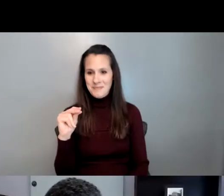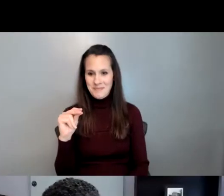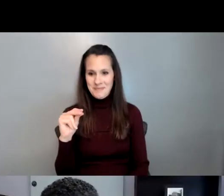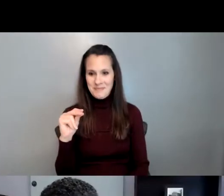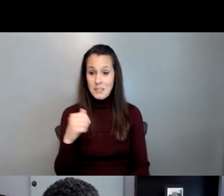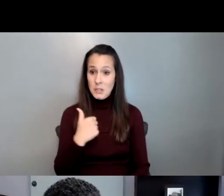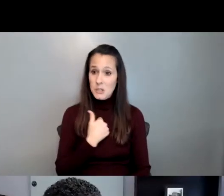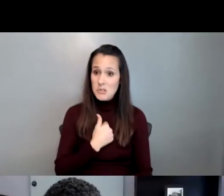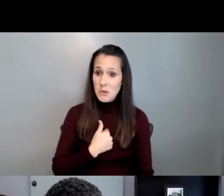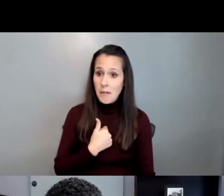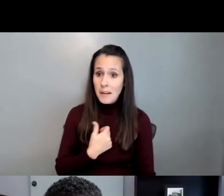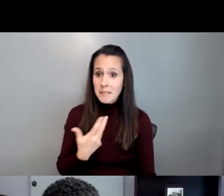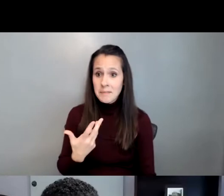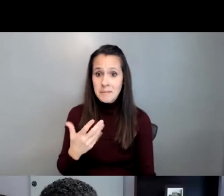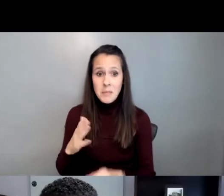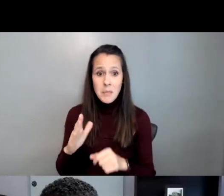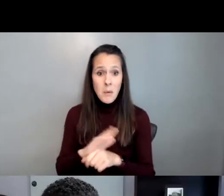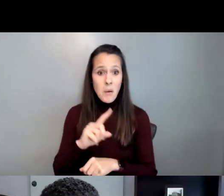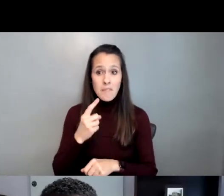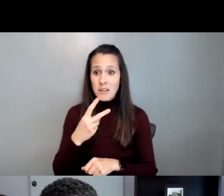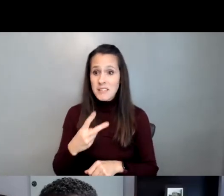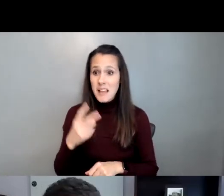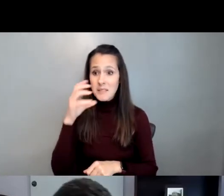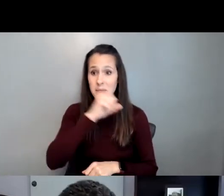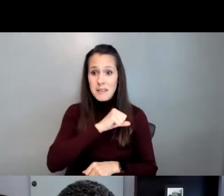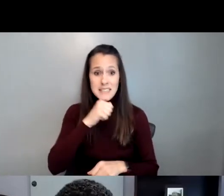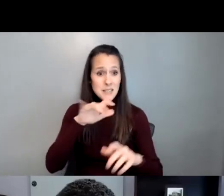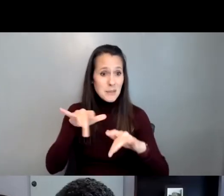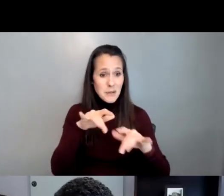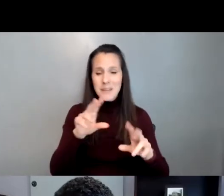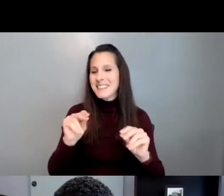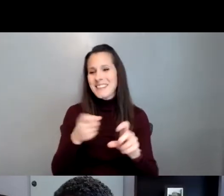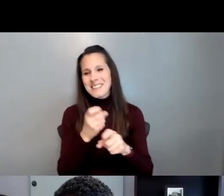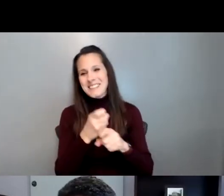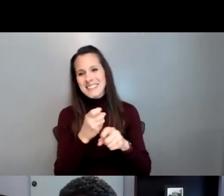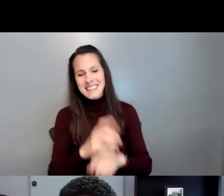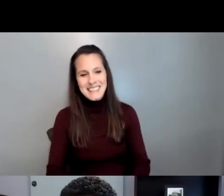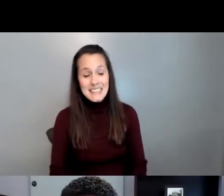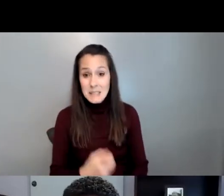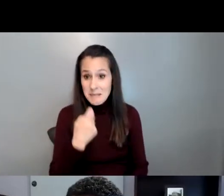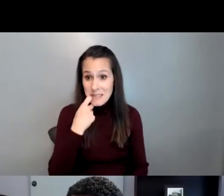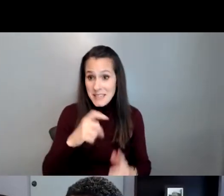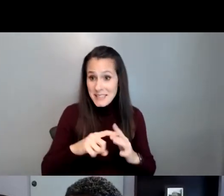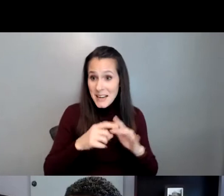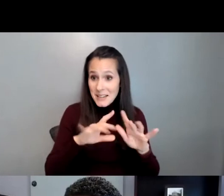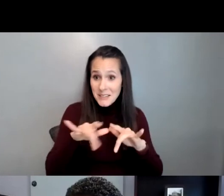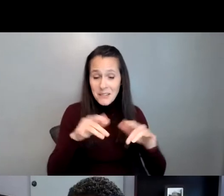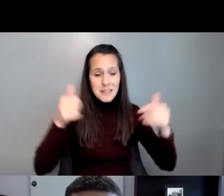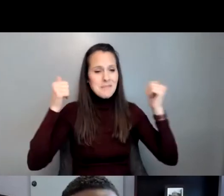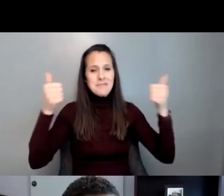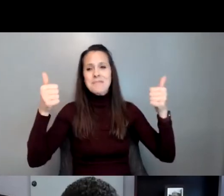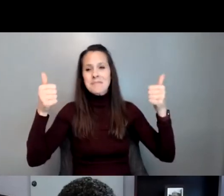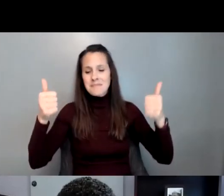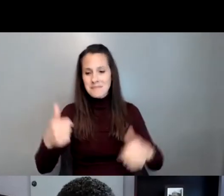Oh, I'm sorry, I guess the whole first half you're going to miss it. You're not going to get to hear it again. I'm just teasing. So we just started the recording, and that is great. So I